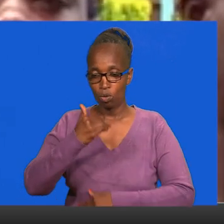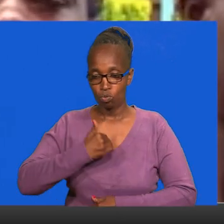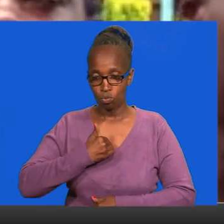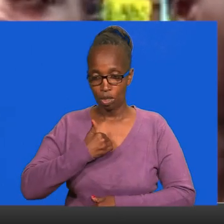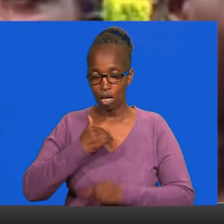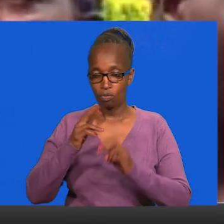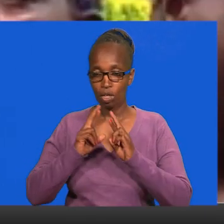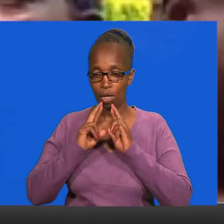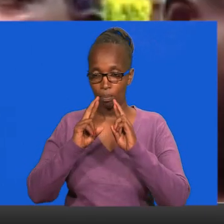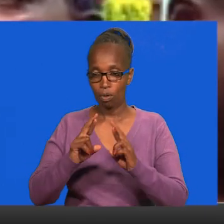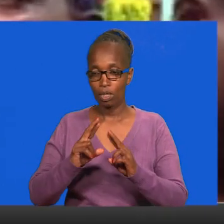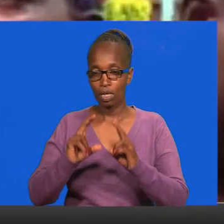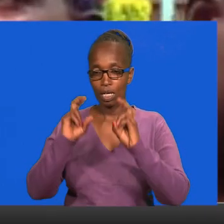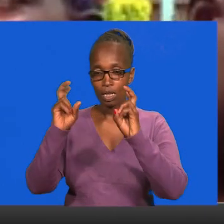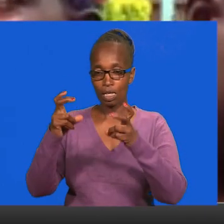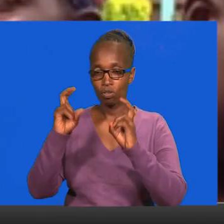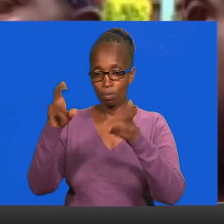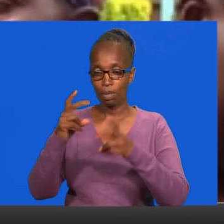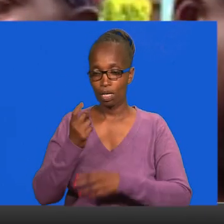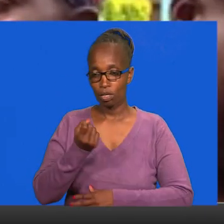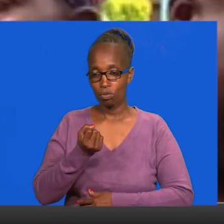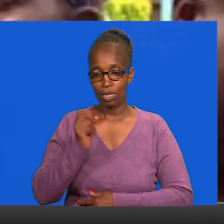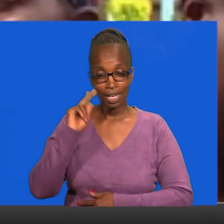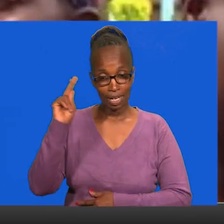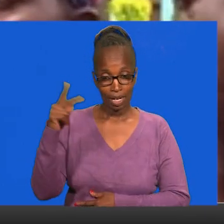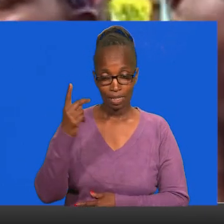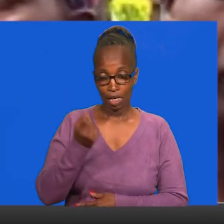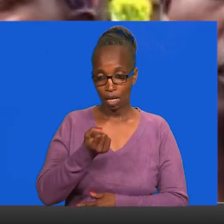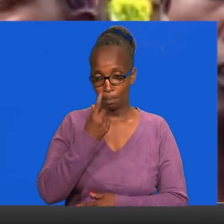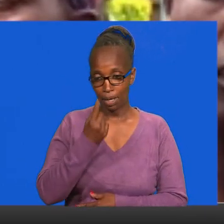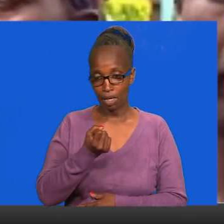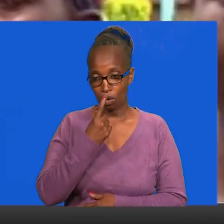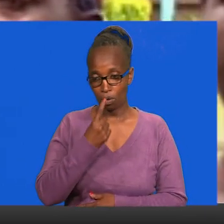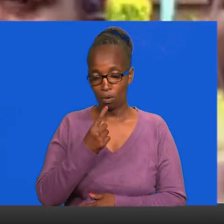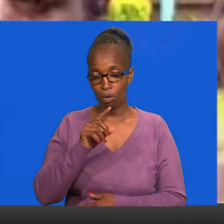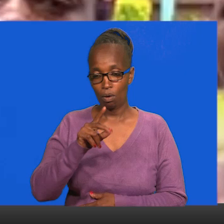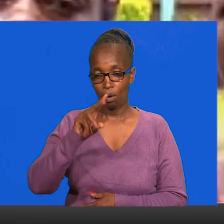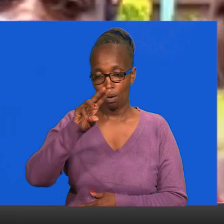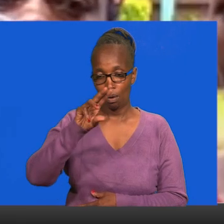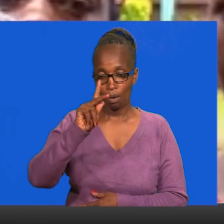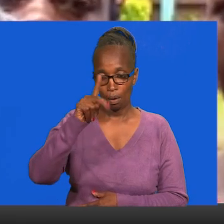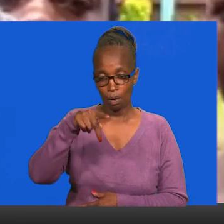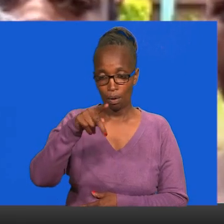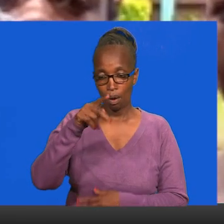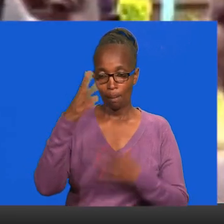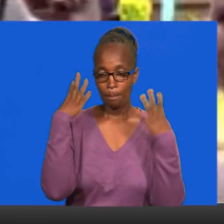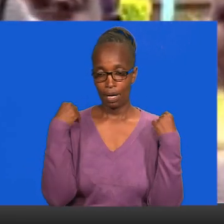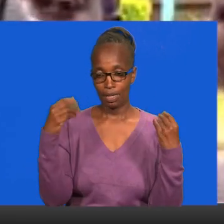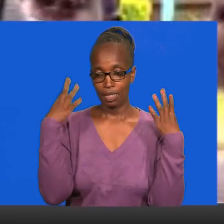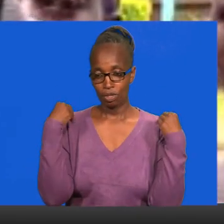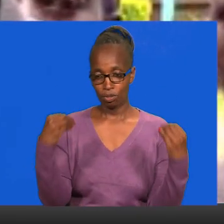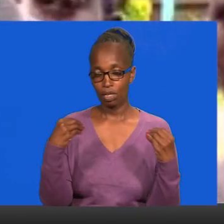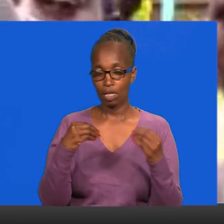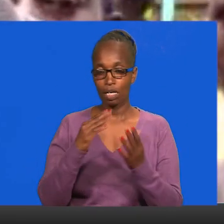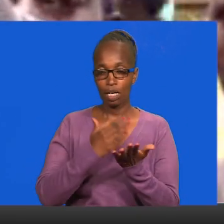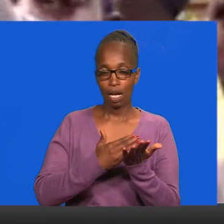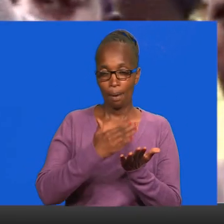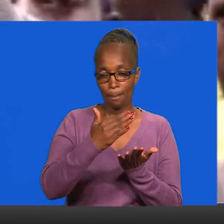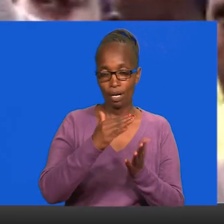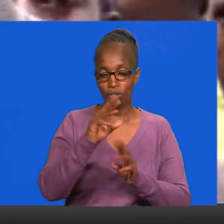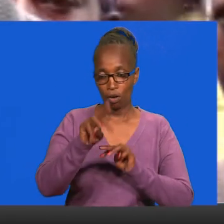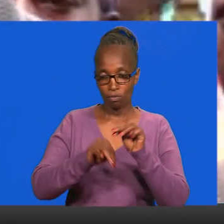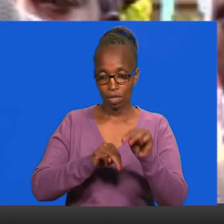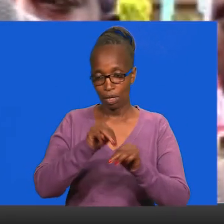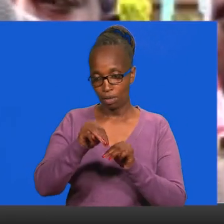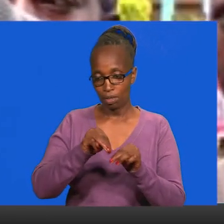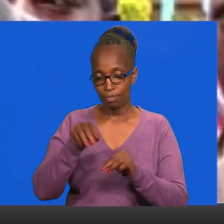I have reported the matter to the Kenya Medical Practitioners and Dentist Board. Part of the